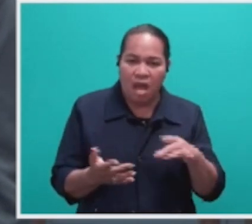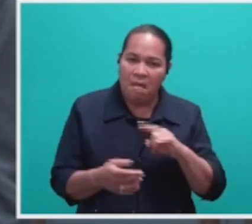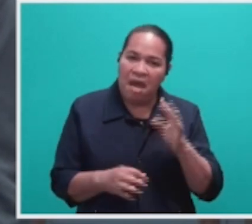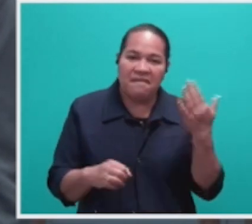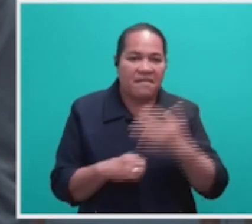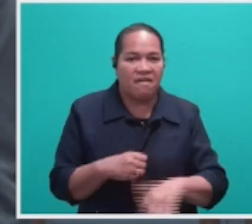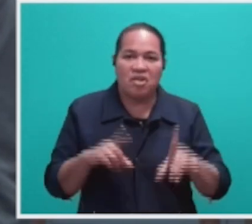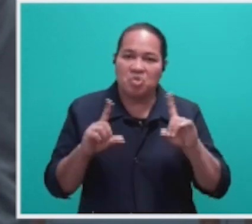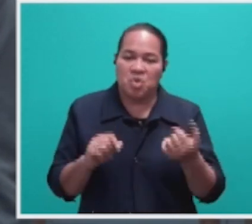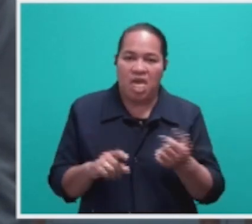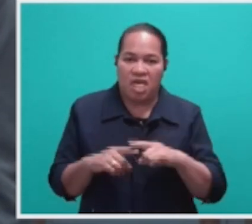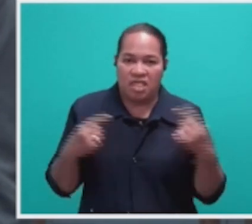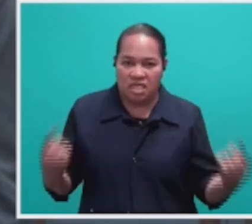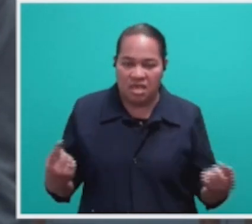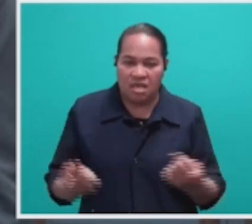nothing.